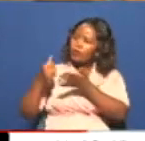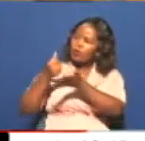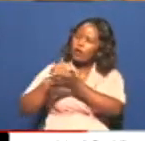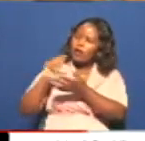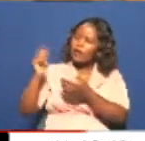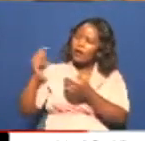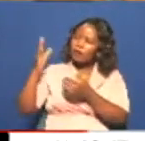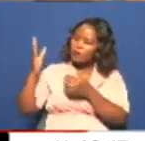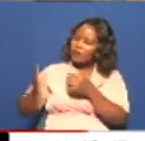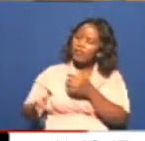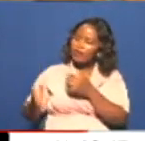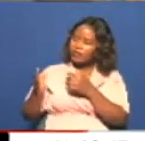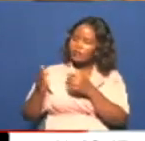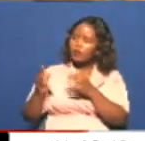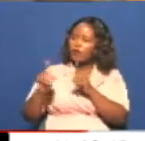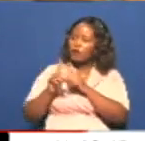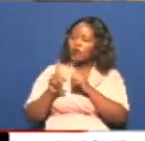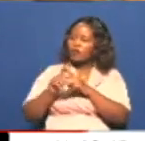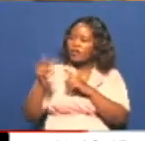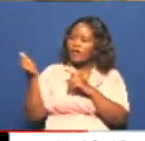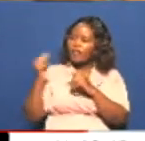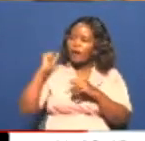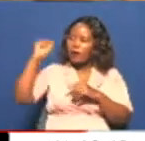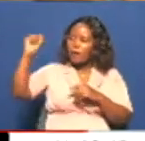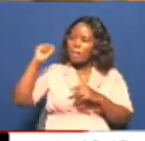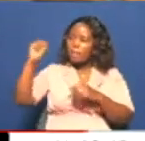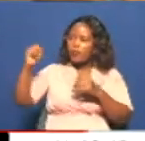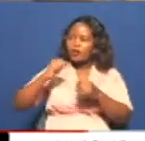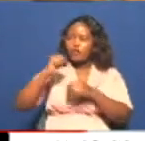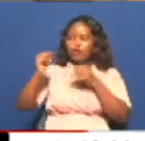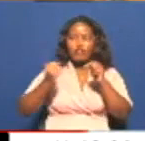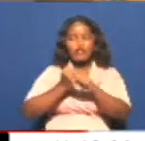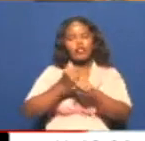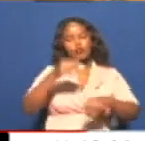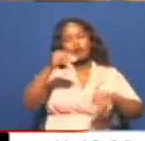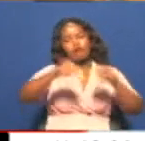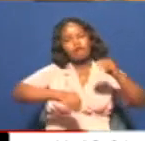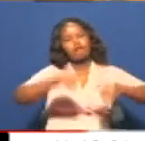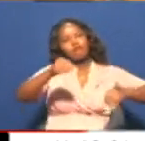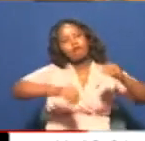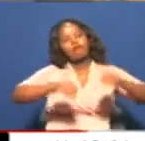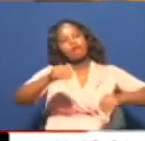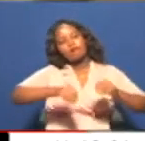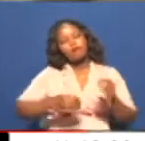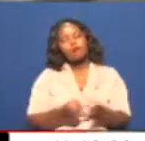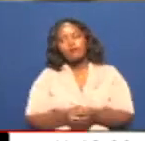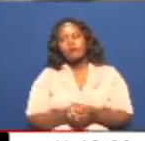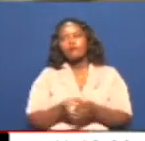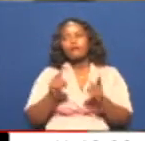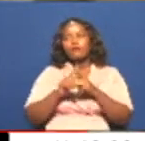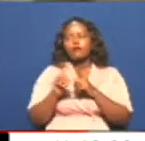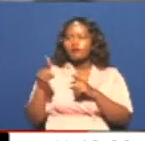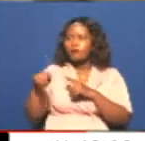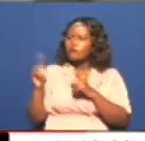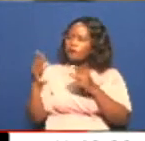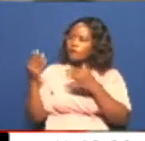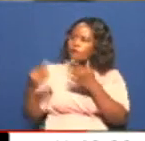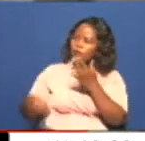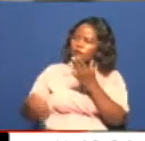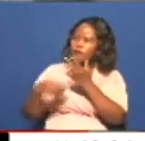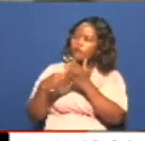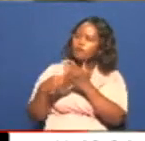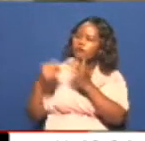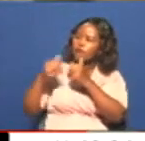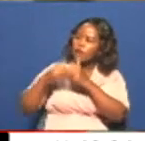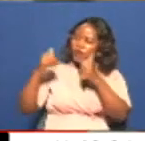other political years or election years. And Churchil, you were to chip in with that, the divisions that